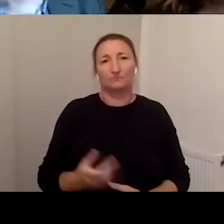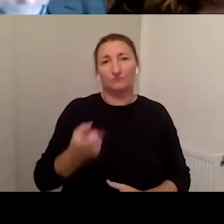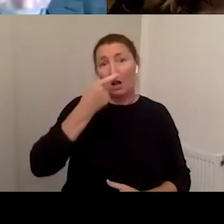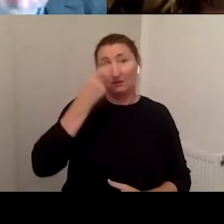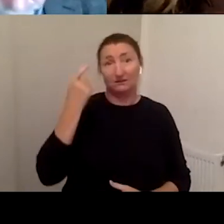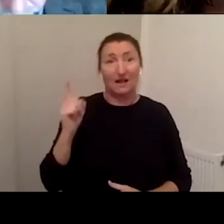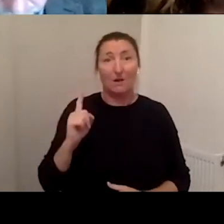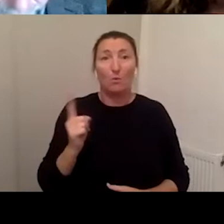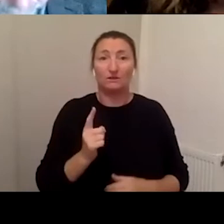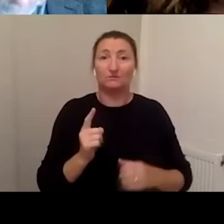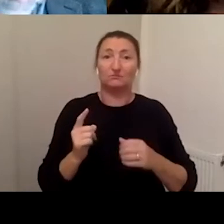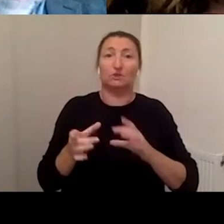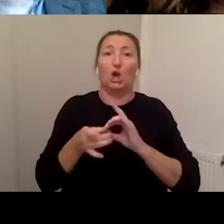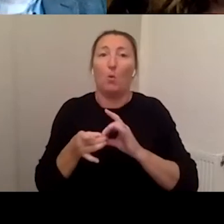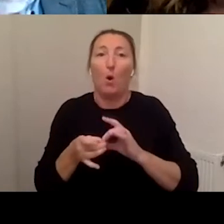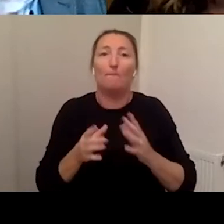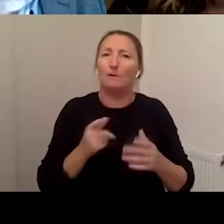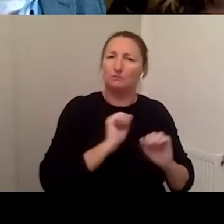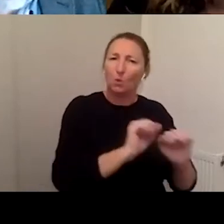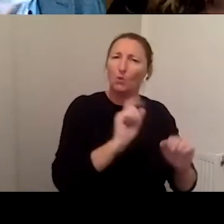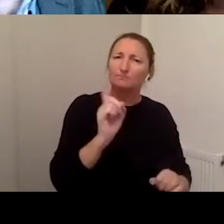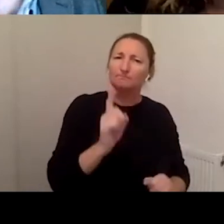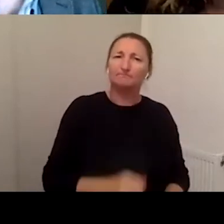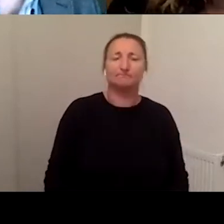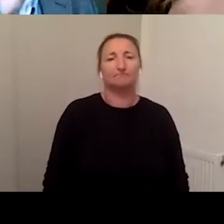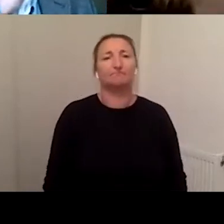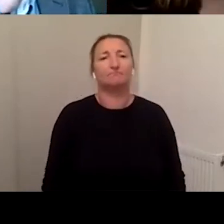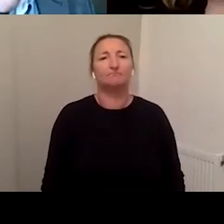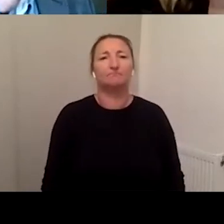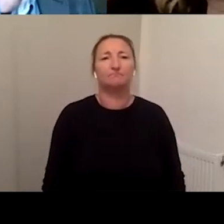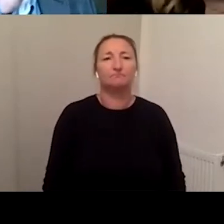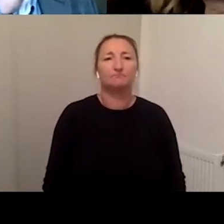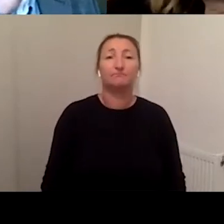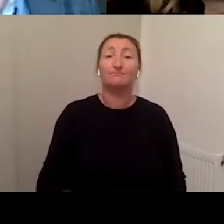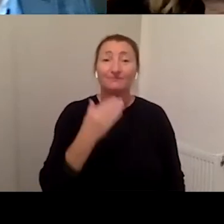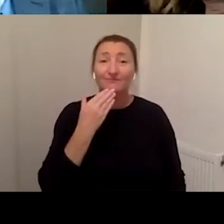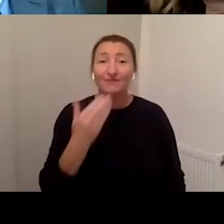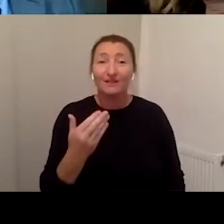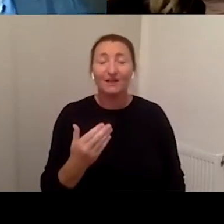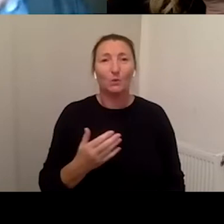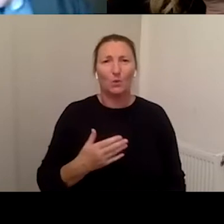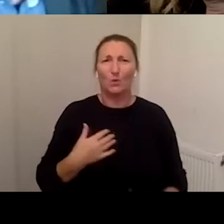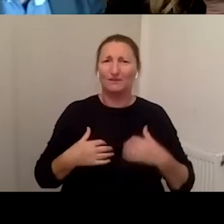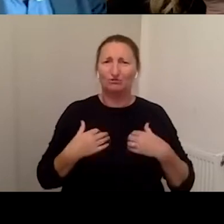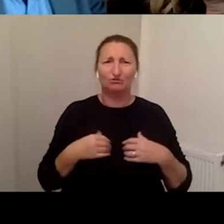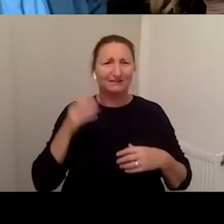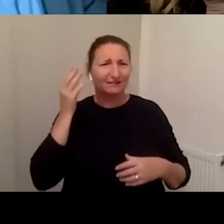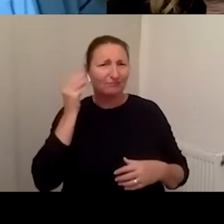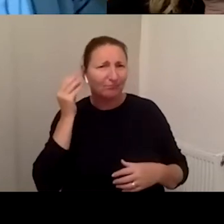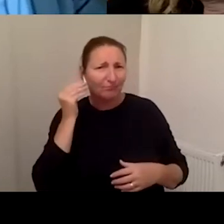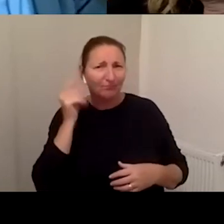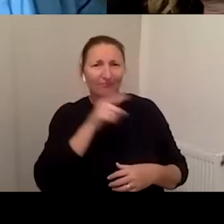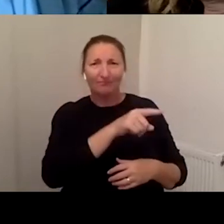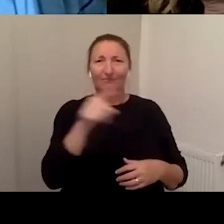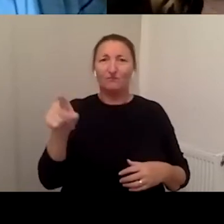Tell us about your co-op. Yeah, thanks, Alice. It's interesting to hear the guys speaking, because we're a small energy co-op, I